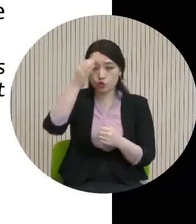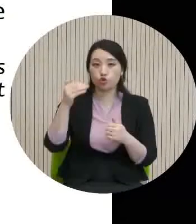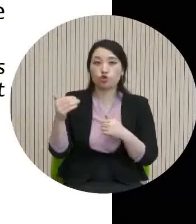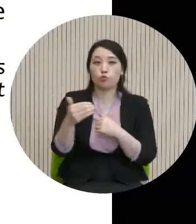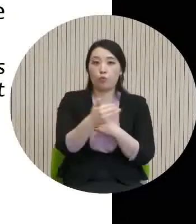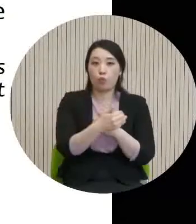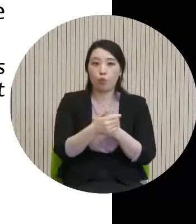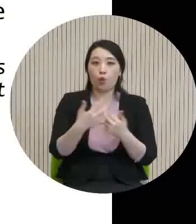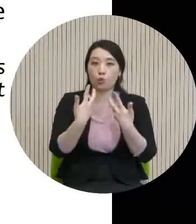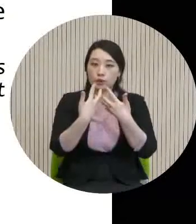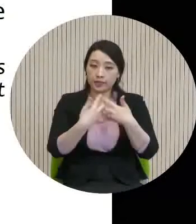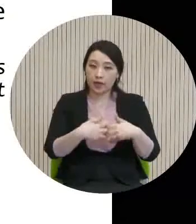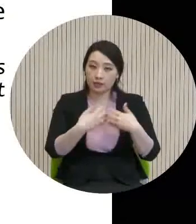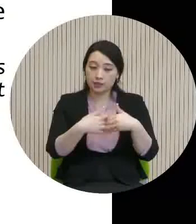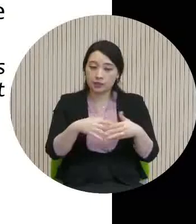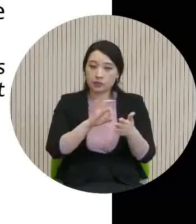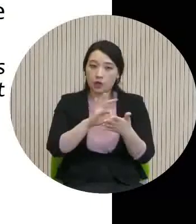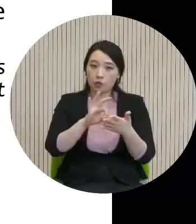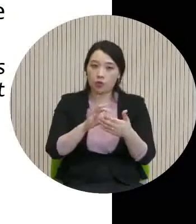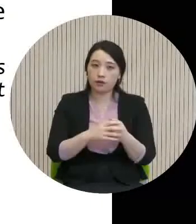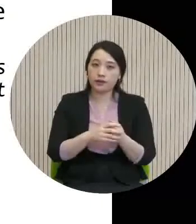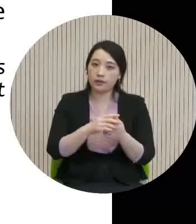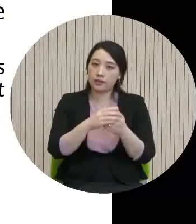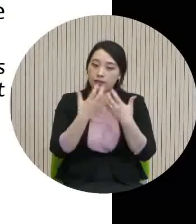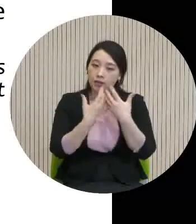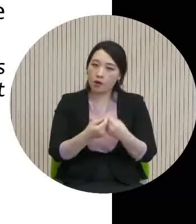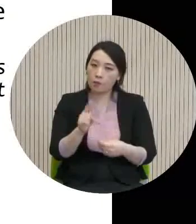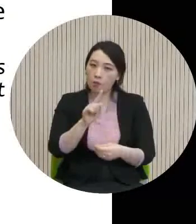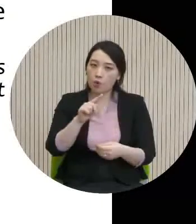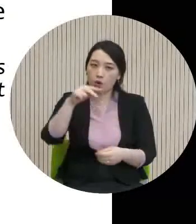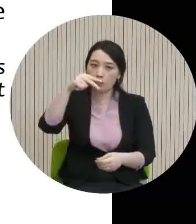that prevents the copying of that work.